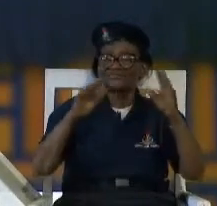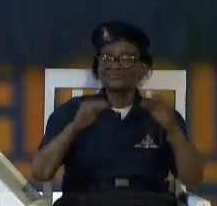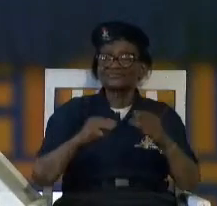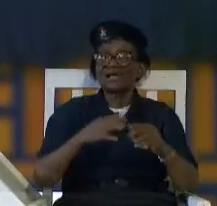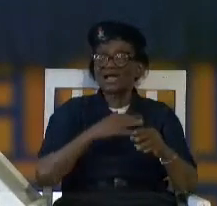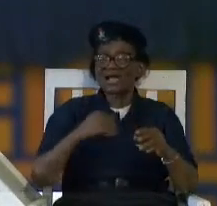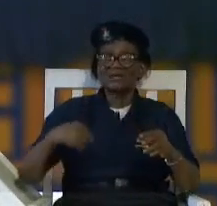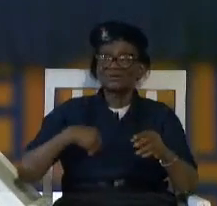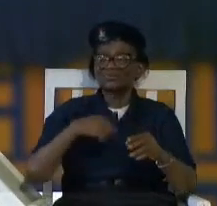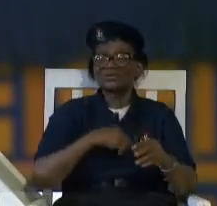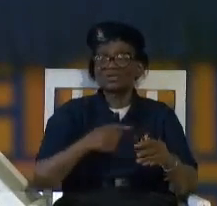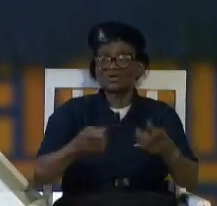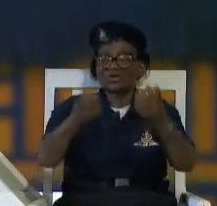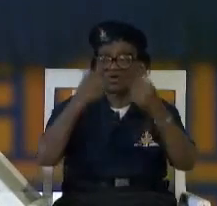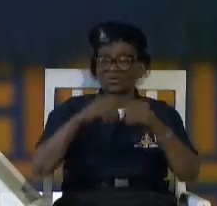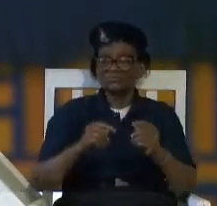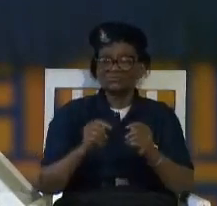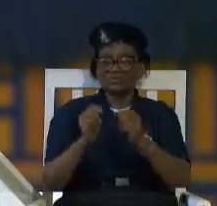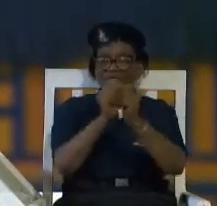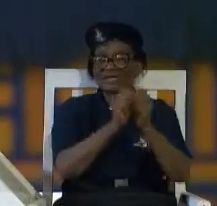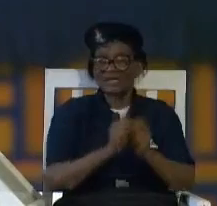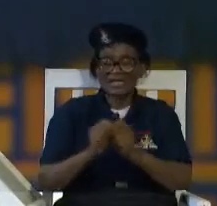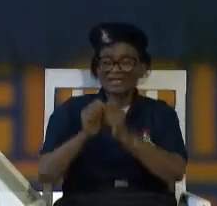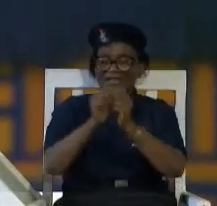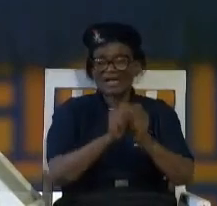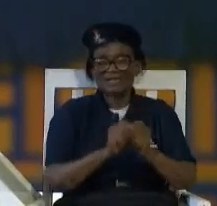And we come together